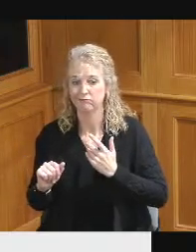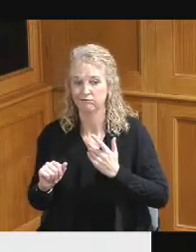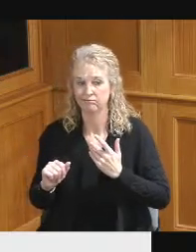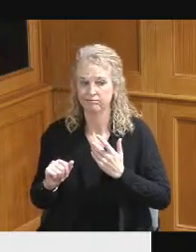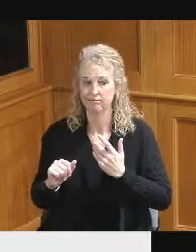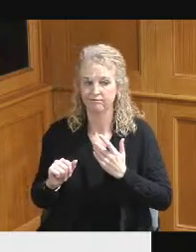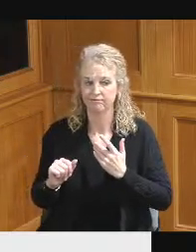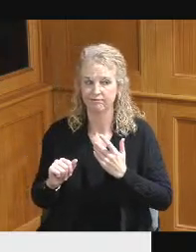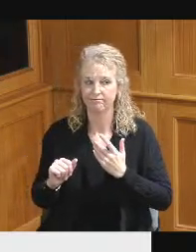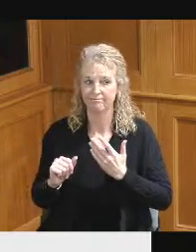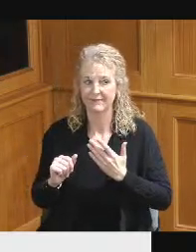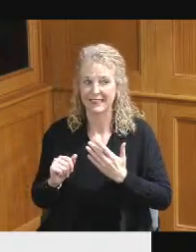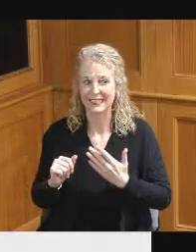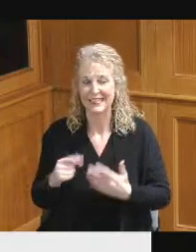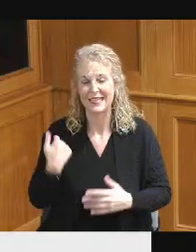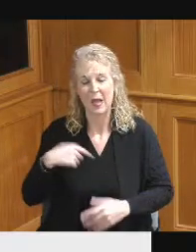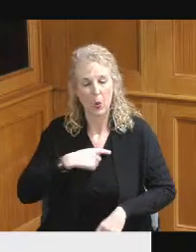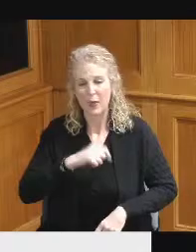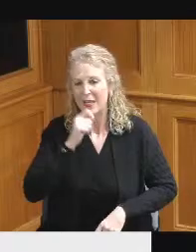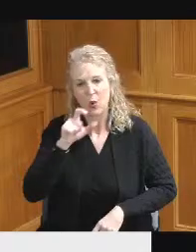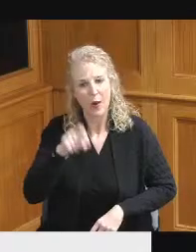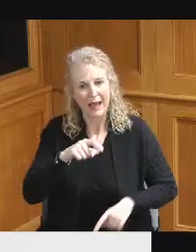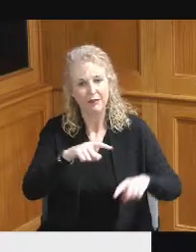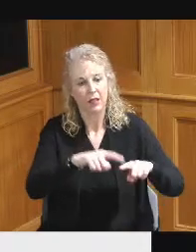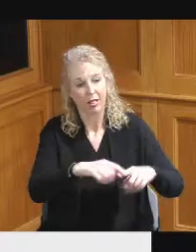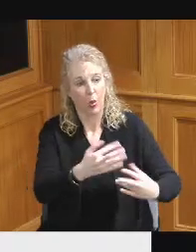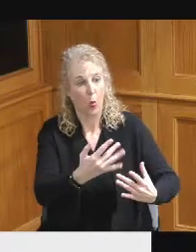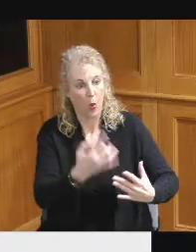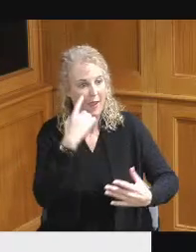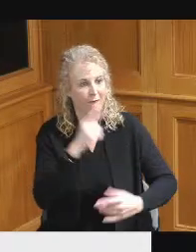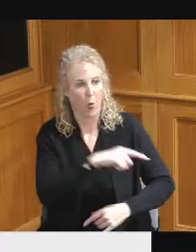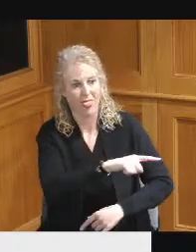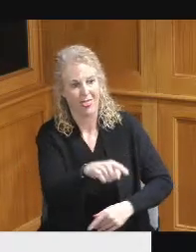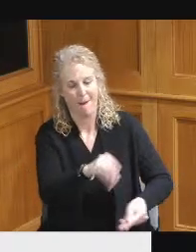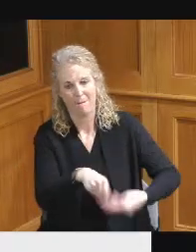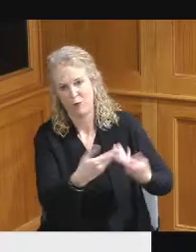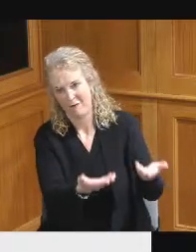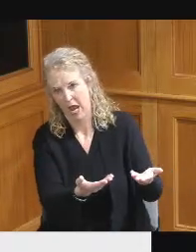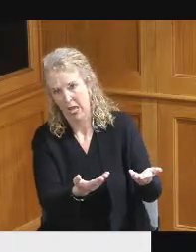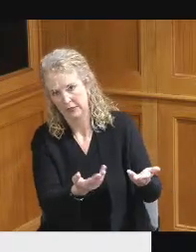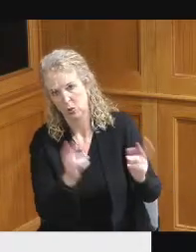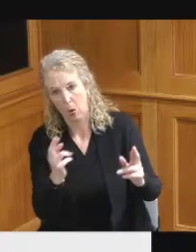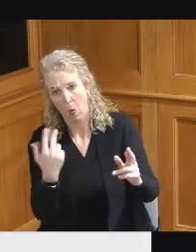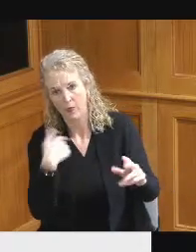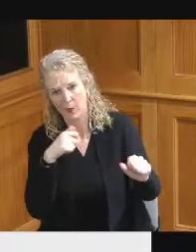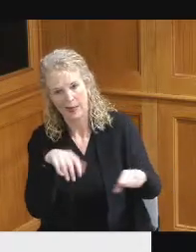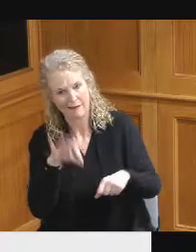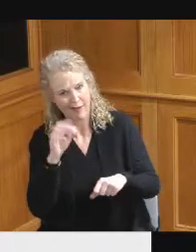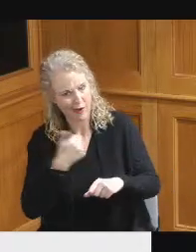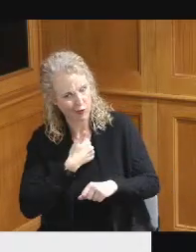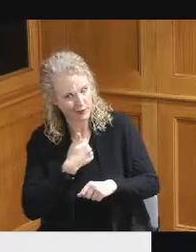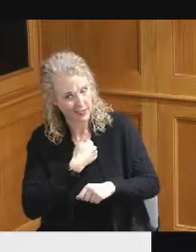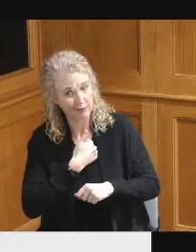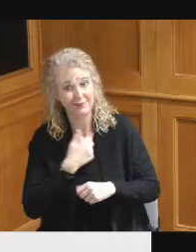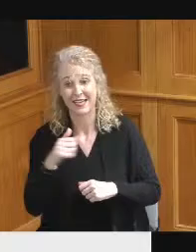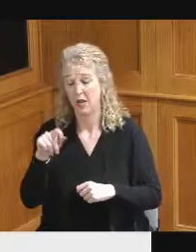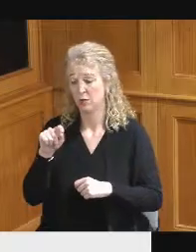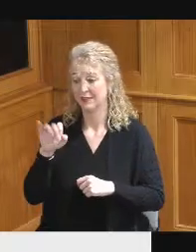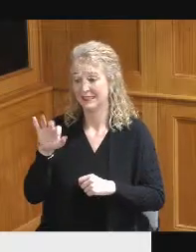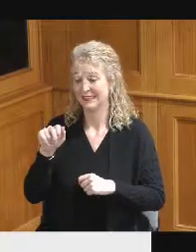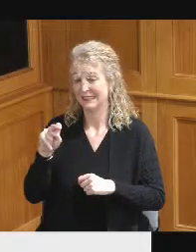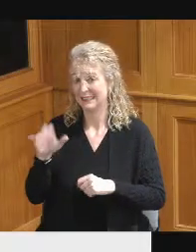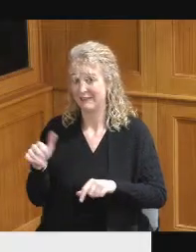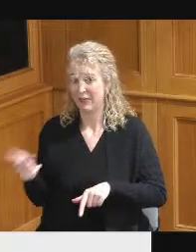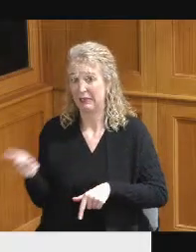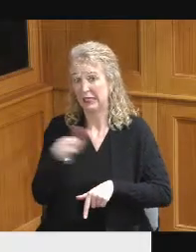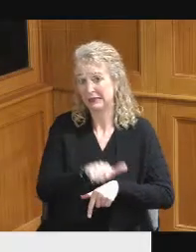necessarily dependent upon others to provide. And so with that, I'd like to ask Tiffany to describe some of the additional data